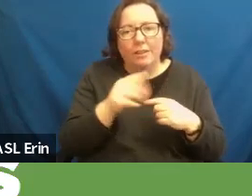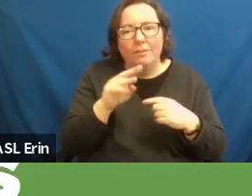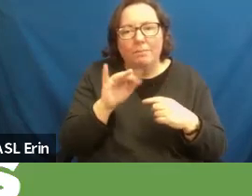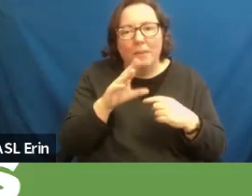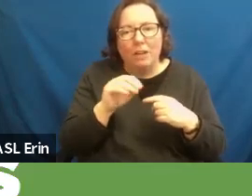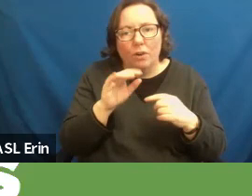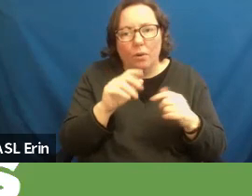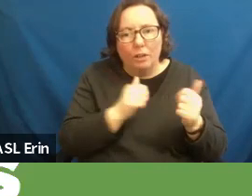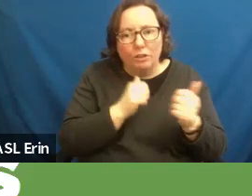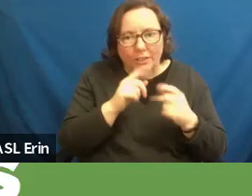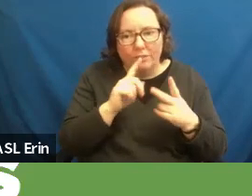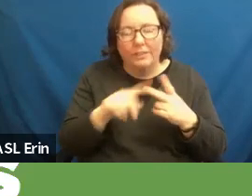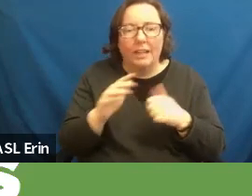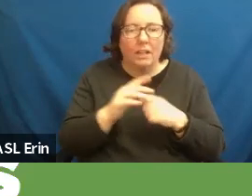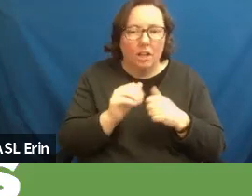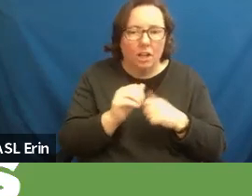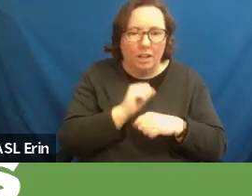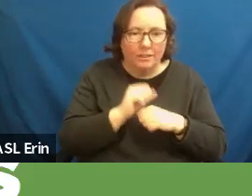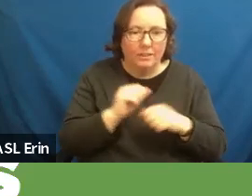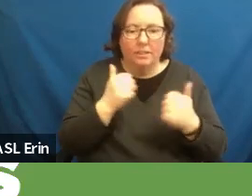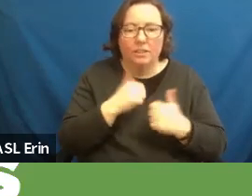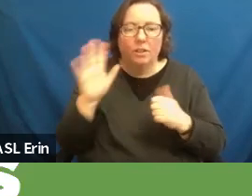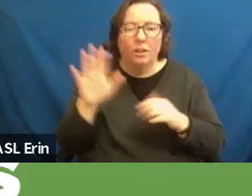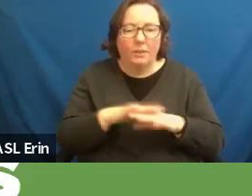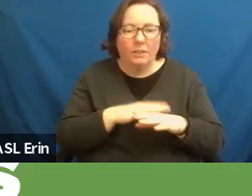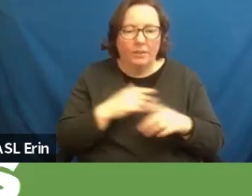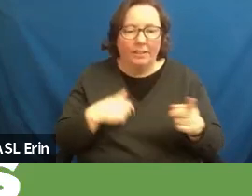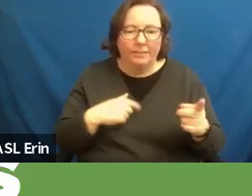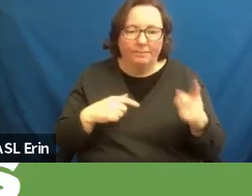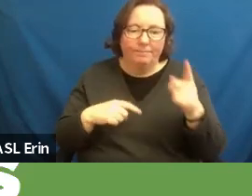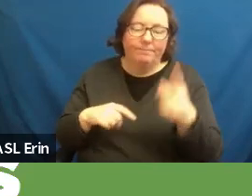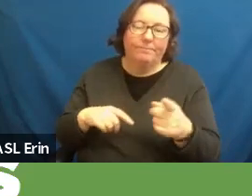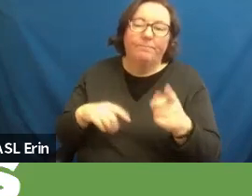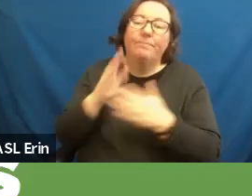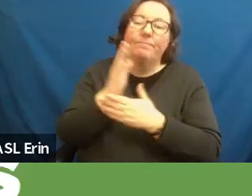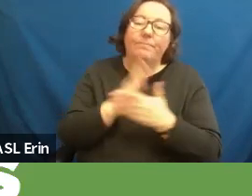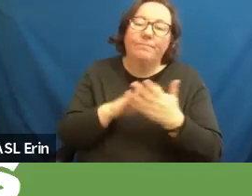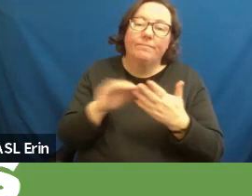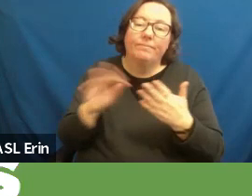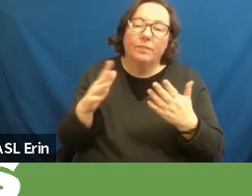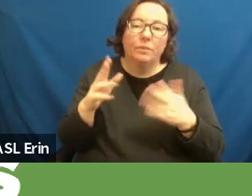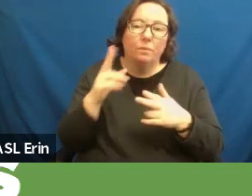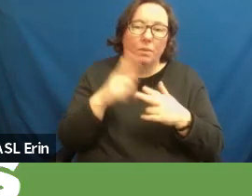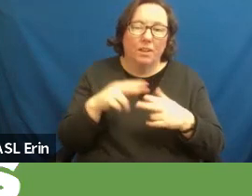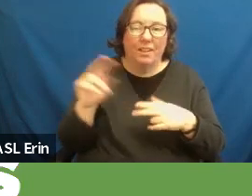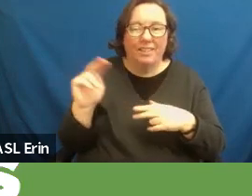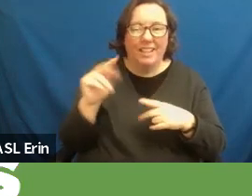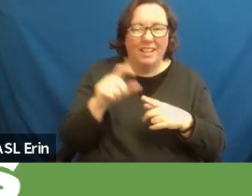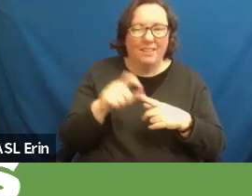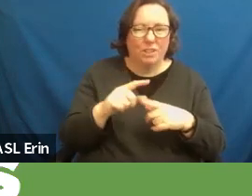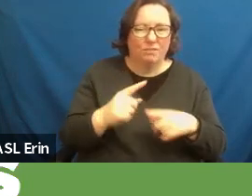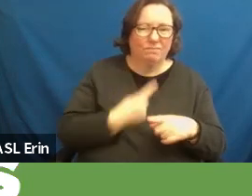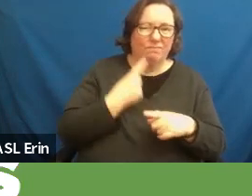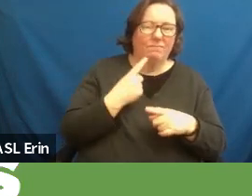and racial hostility. My apologies, I will slow down. Some students were called the N-word, and they experienced a lack